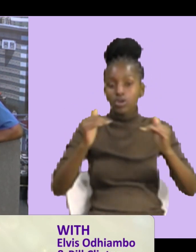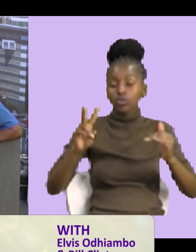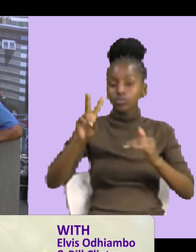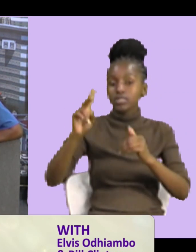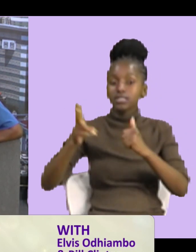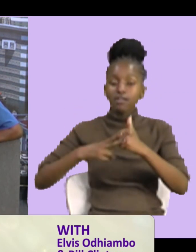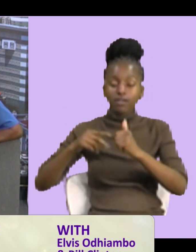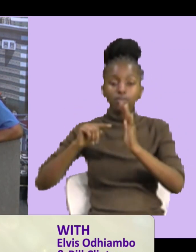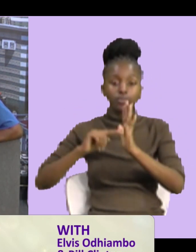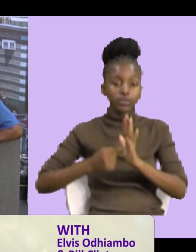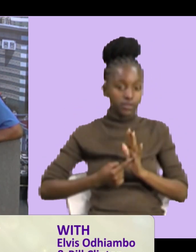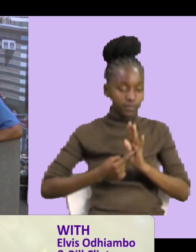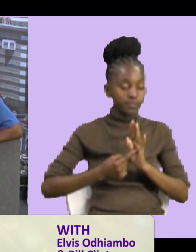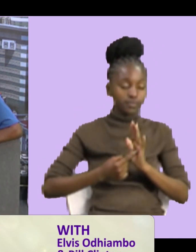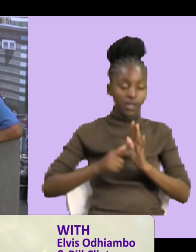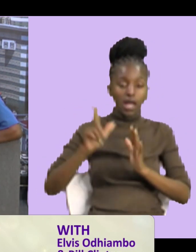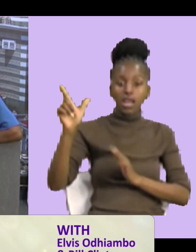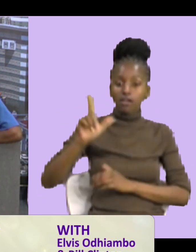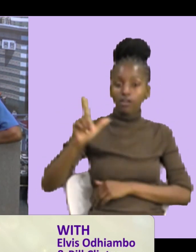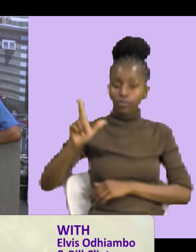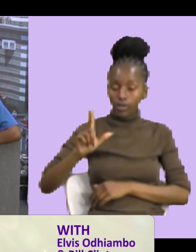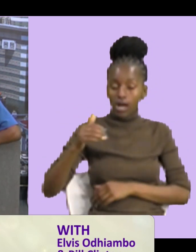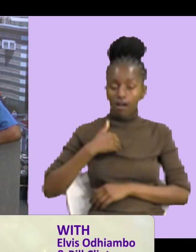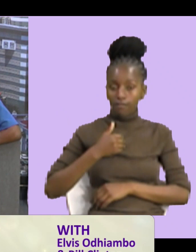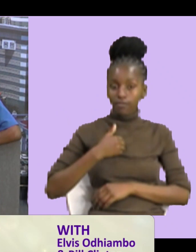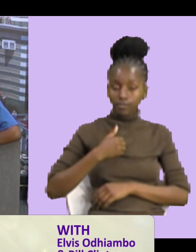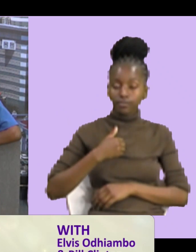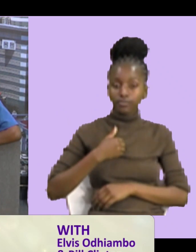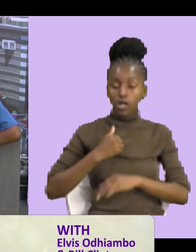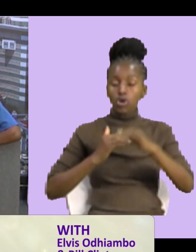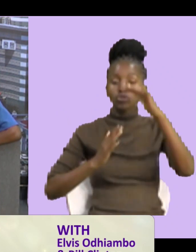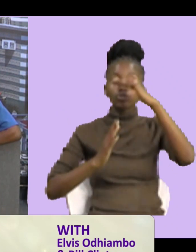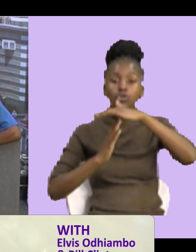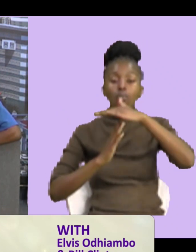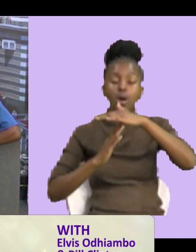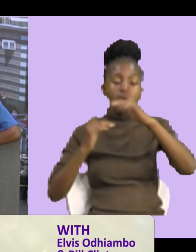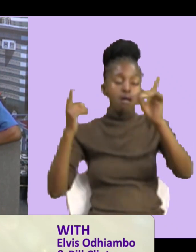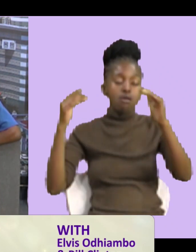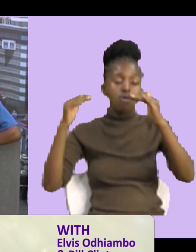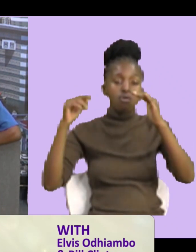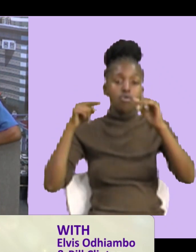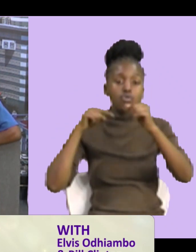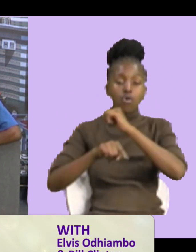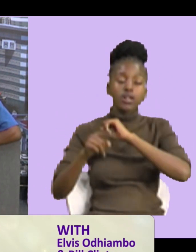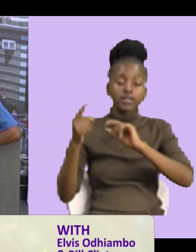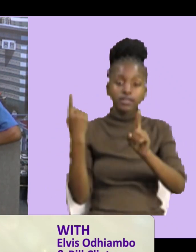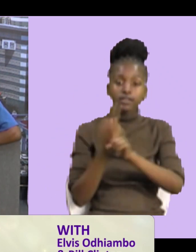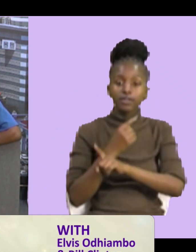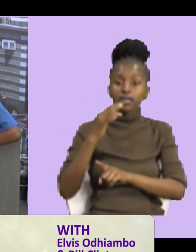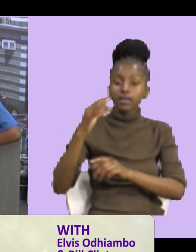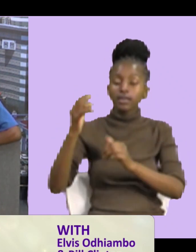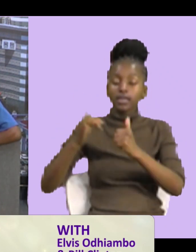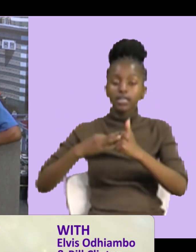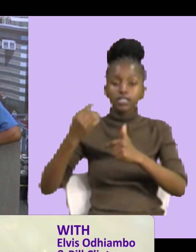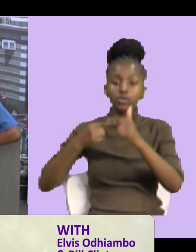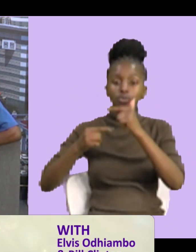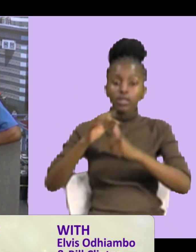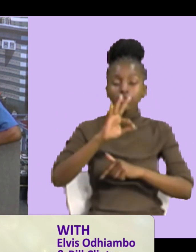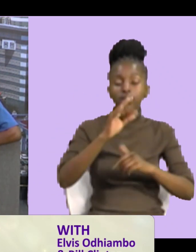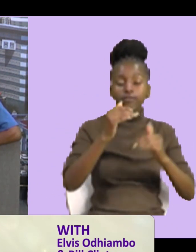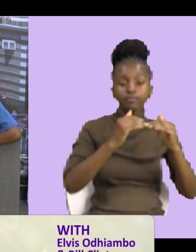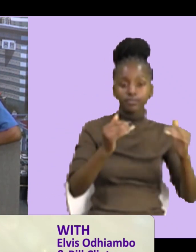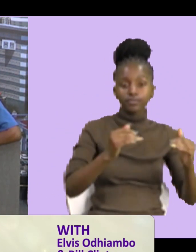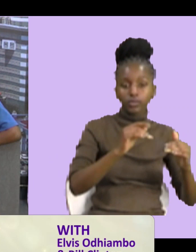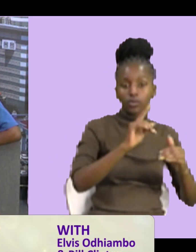27 points. That is Liverpool having a major goal difference, 8 wins, 3 draws, 1 loss for both of them.